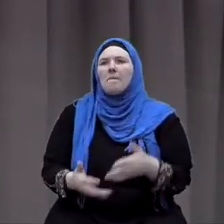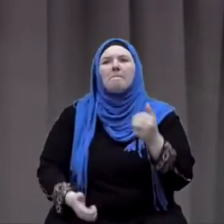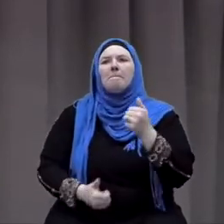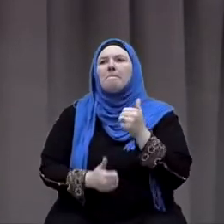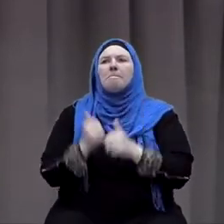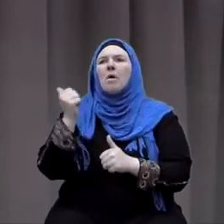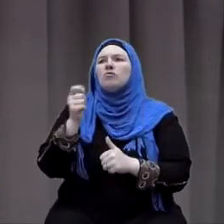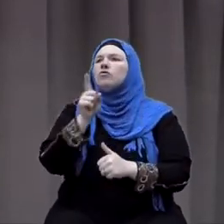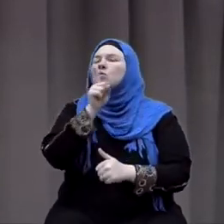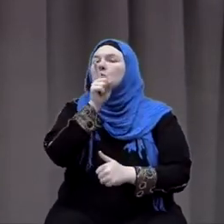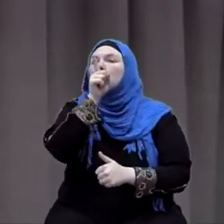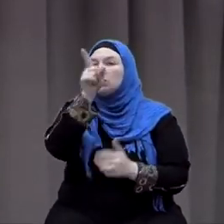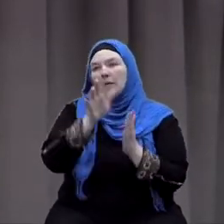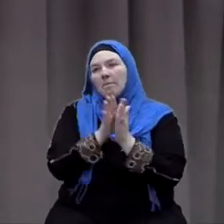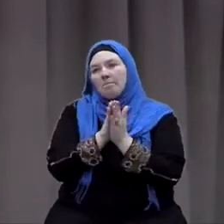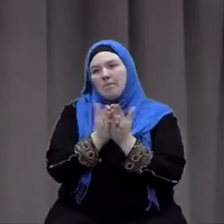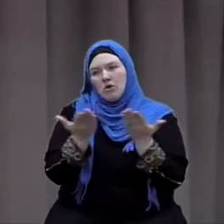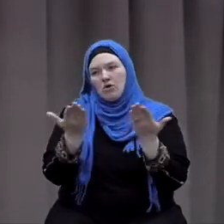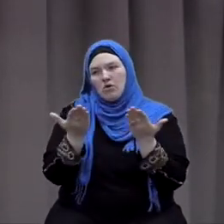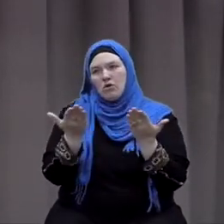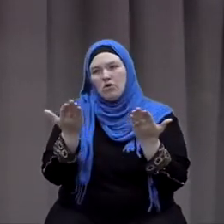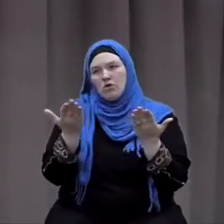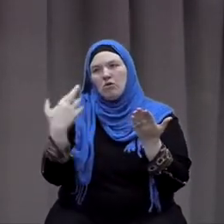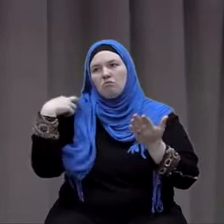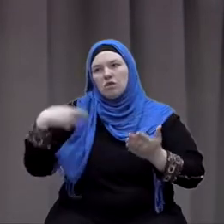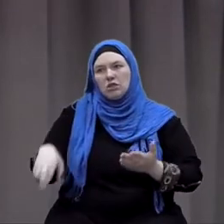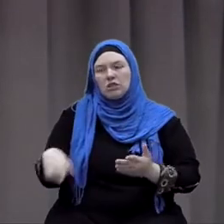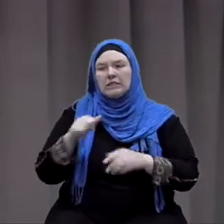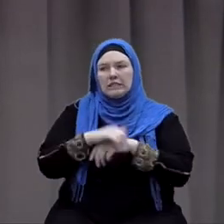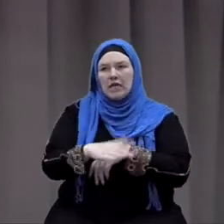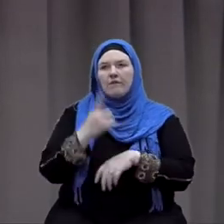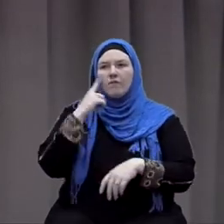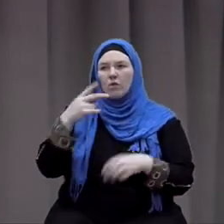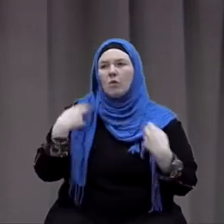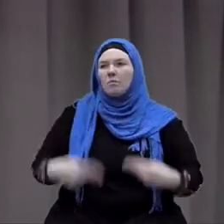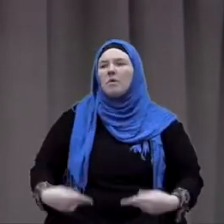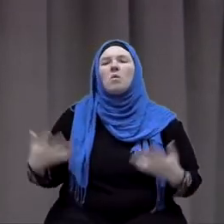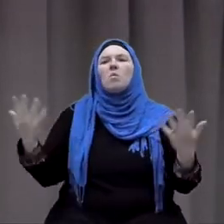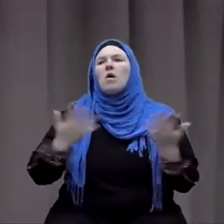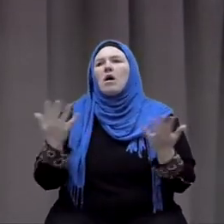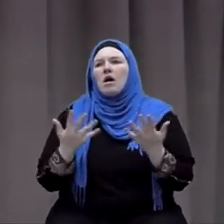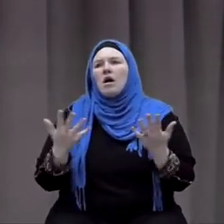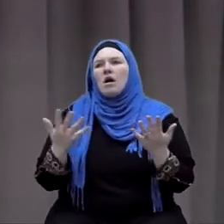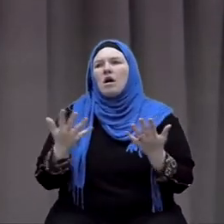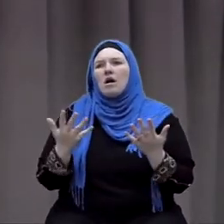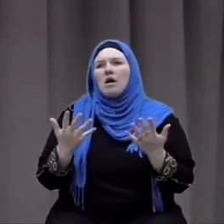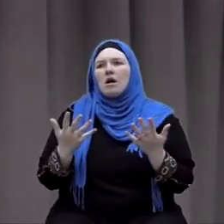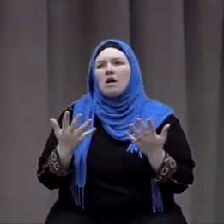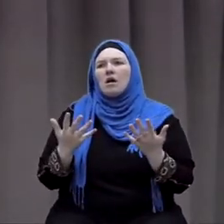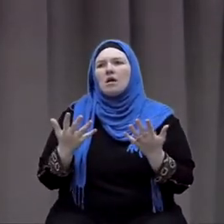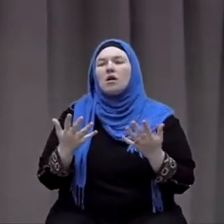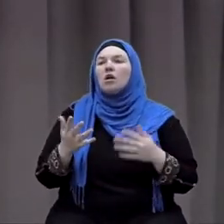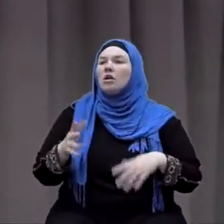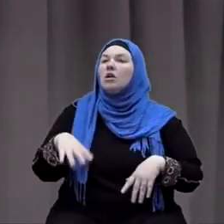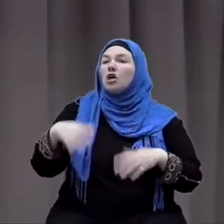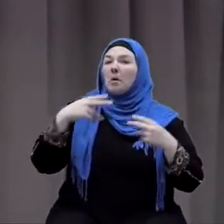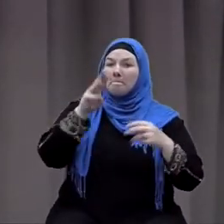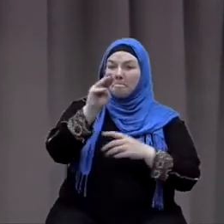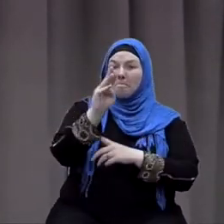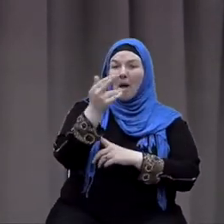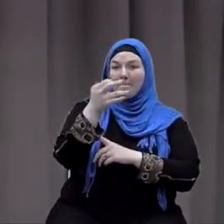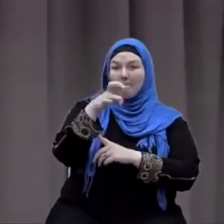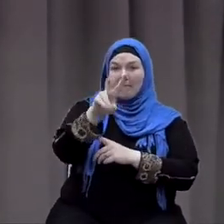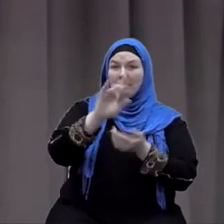most authentic book of revelation ever sent to mankind. On what basis do you say that